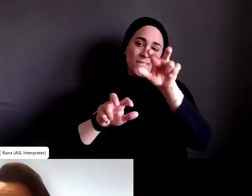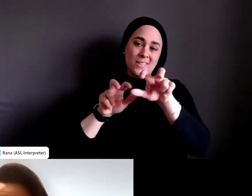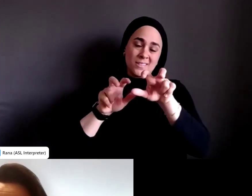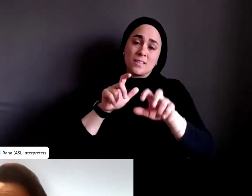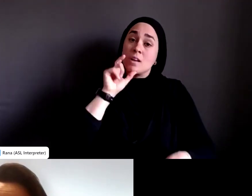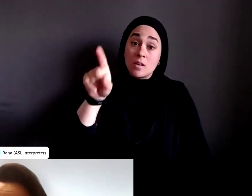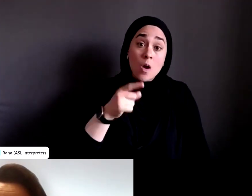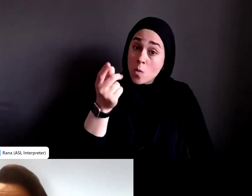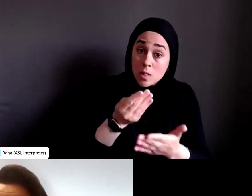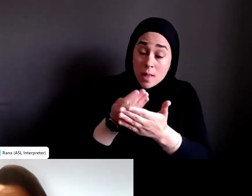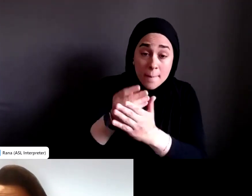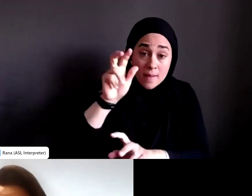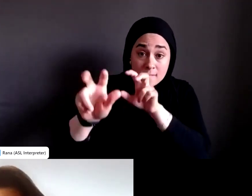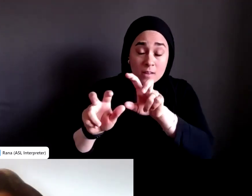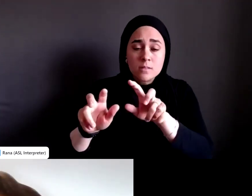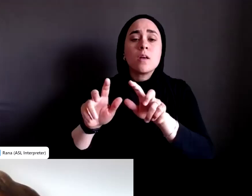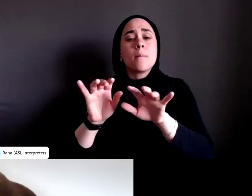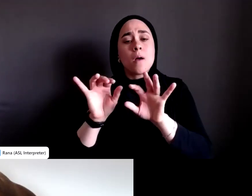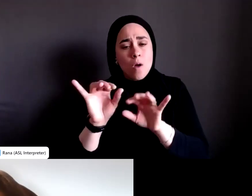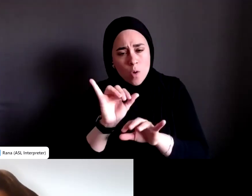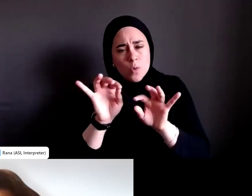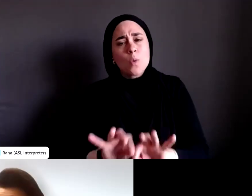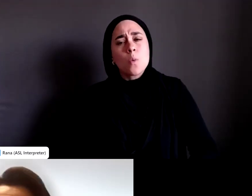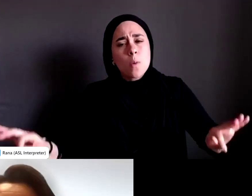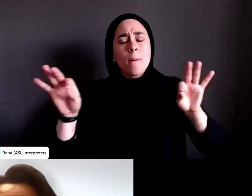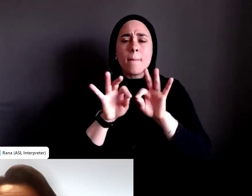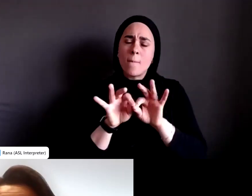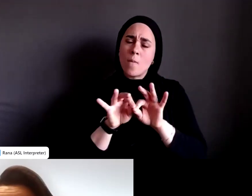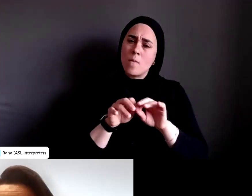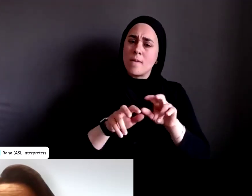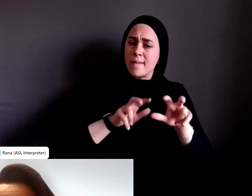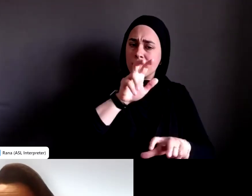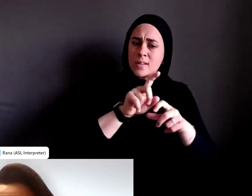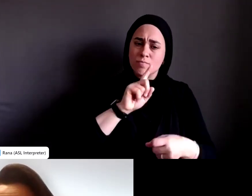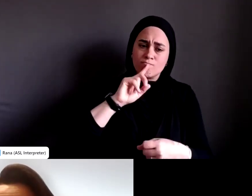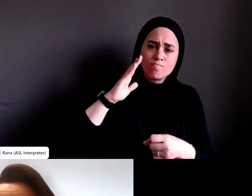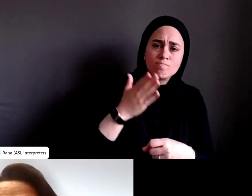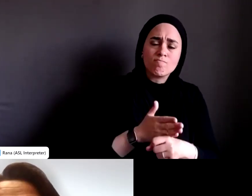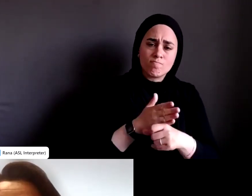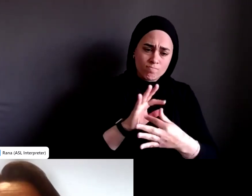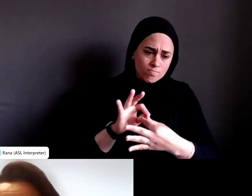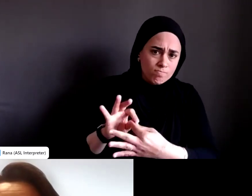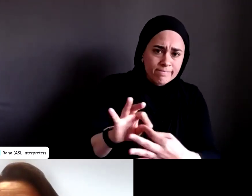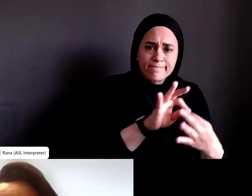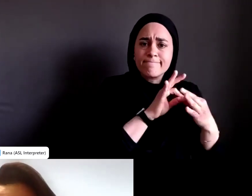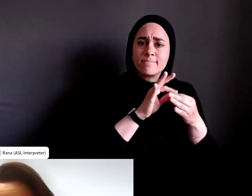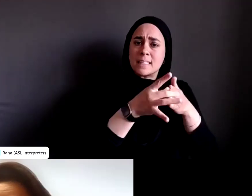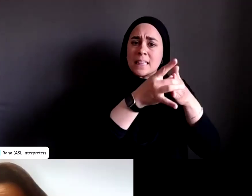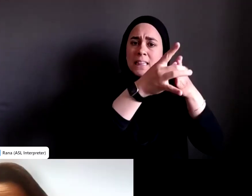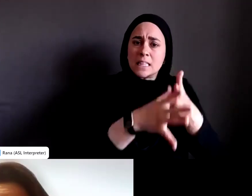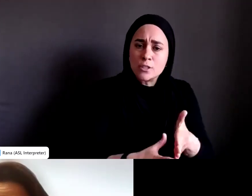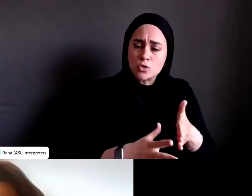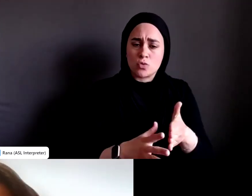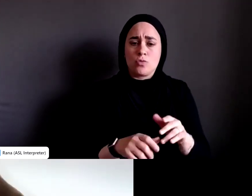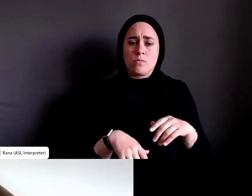terms of money resources, but in terms of dedicated coordination that has leadership to be able